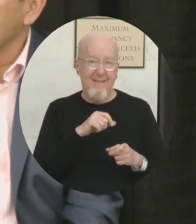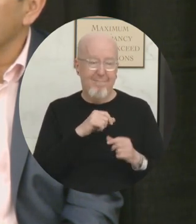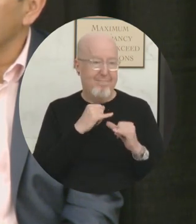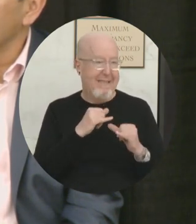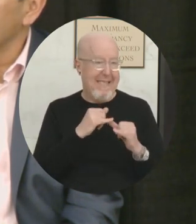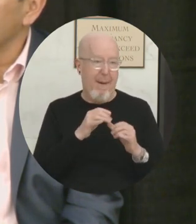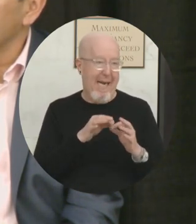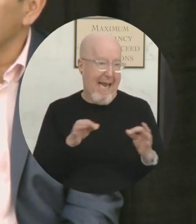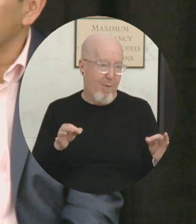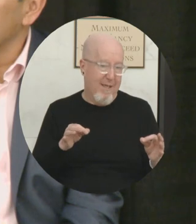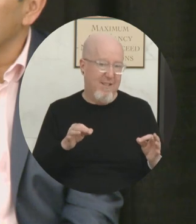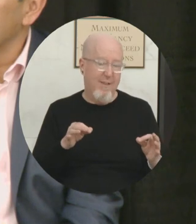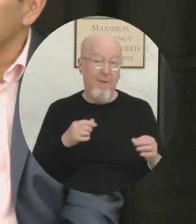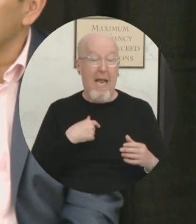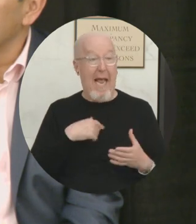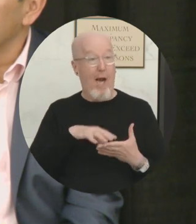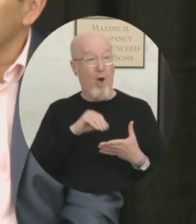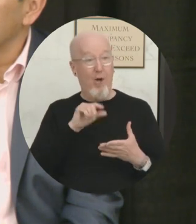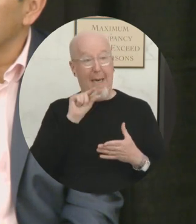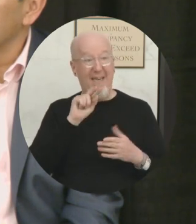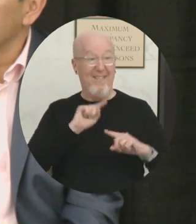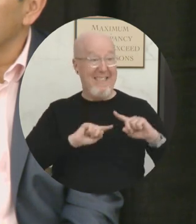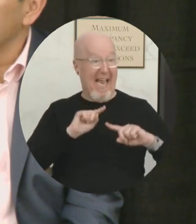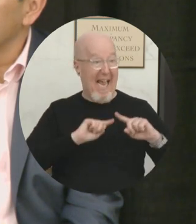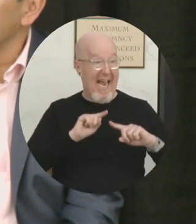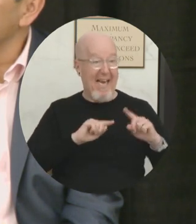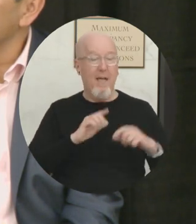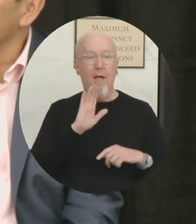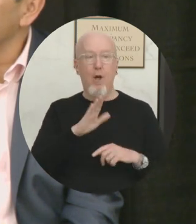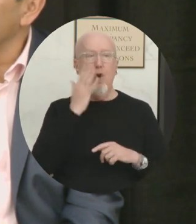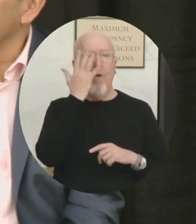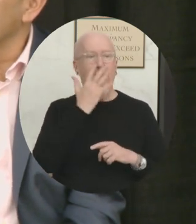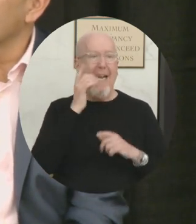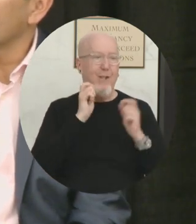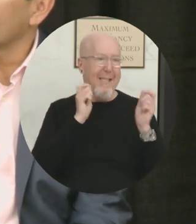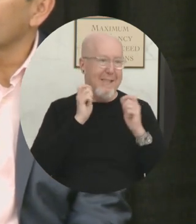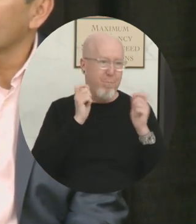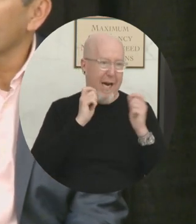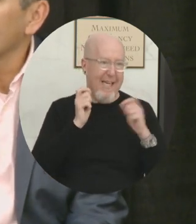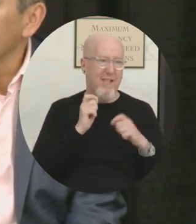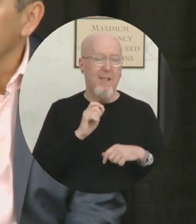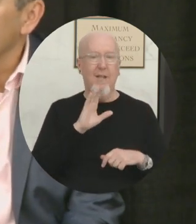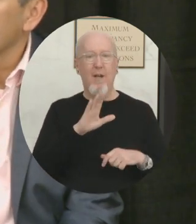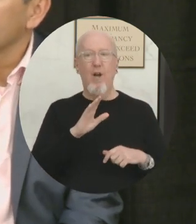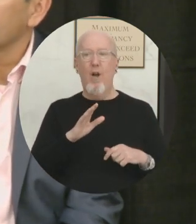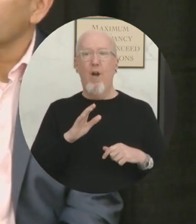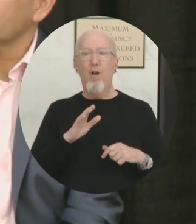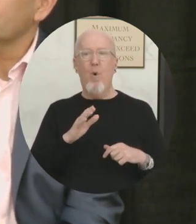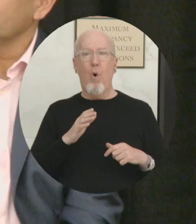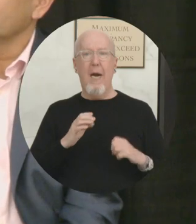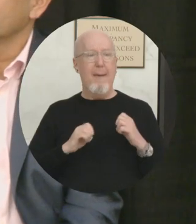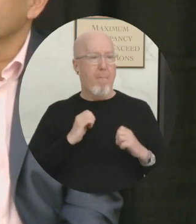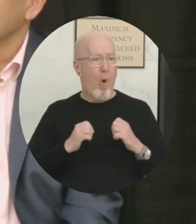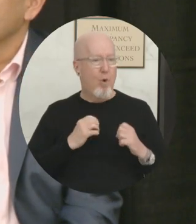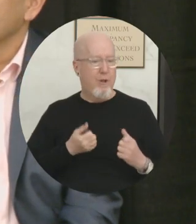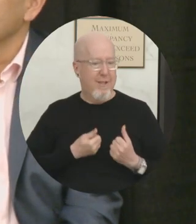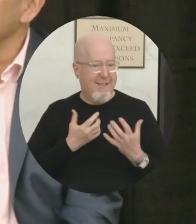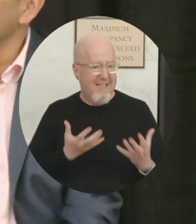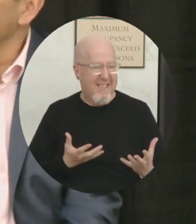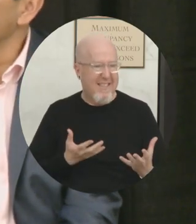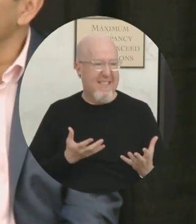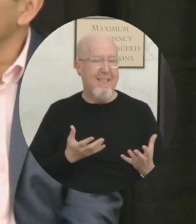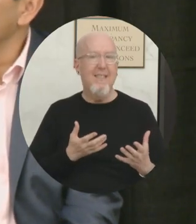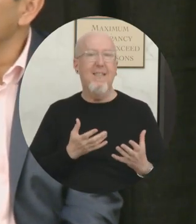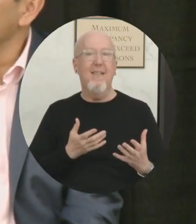doing taking sign language is your facial expressions, your feeling from your heart, and your